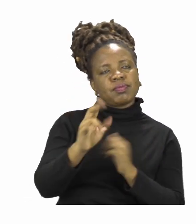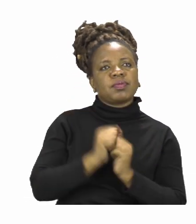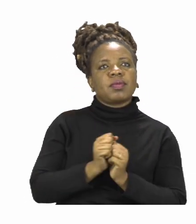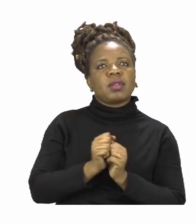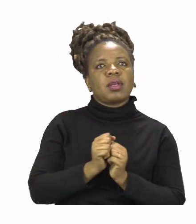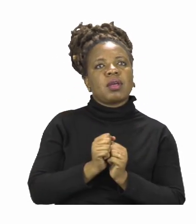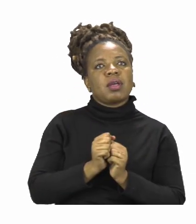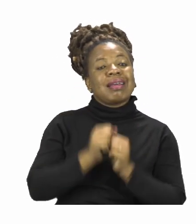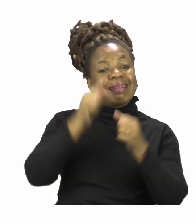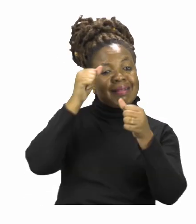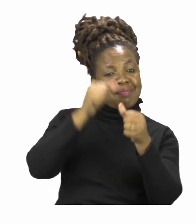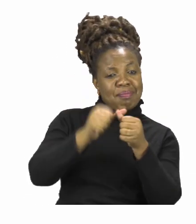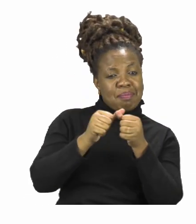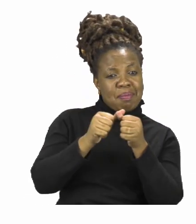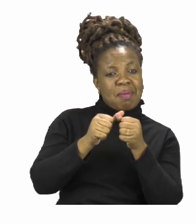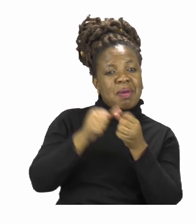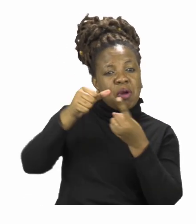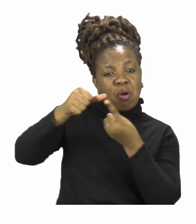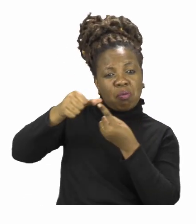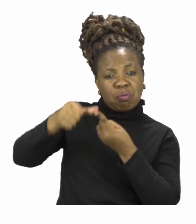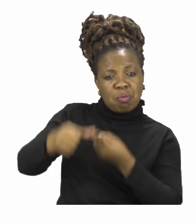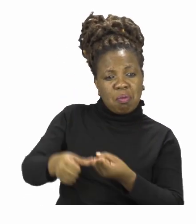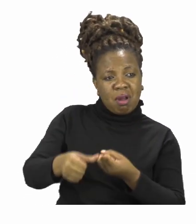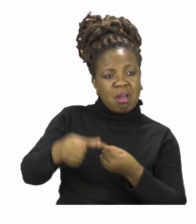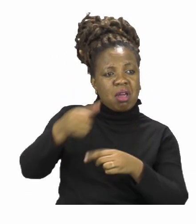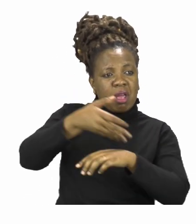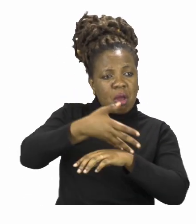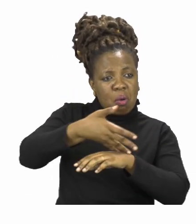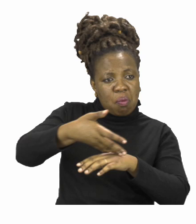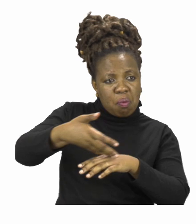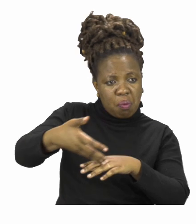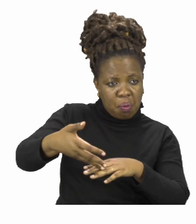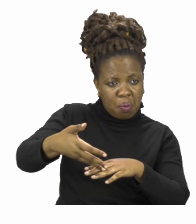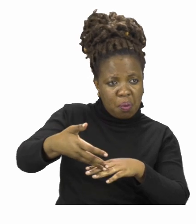and bleed, call the teacher and don't